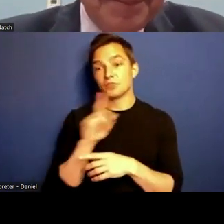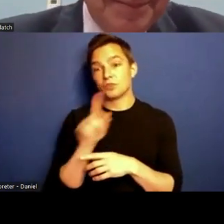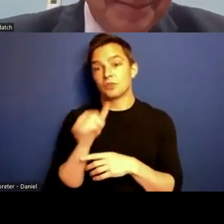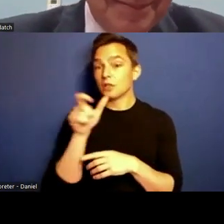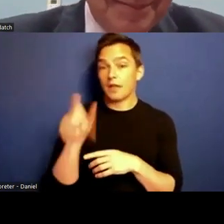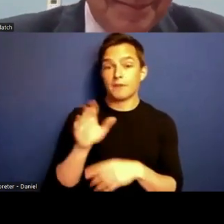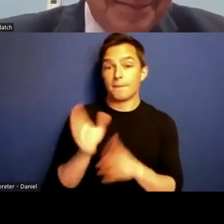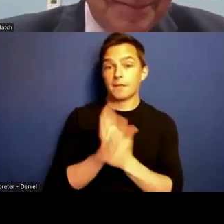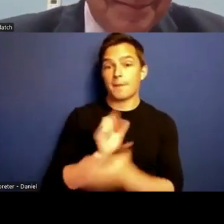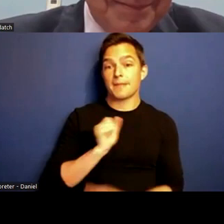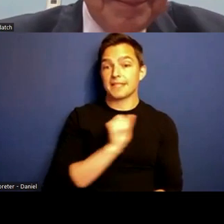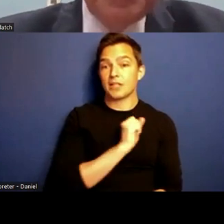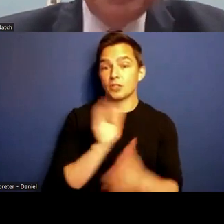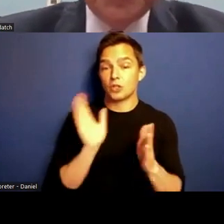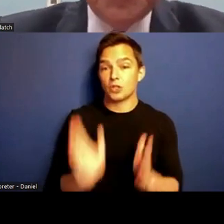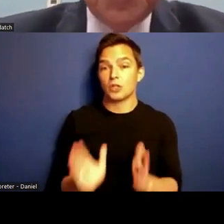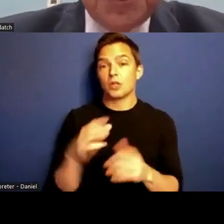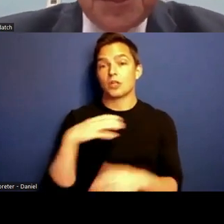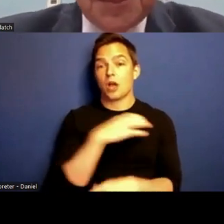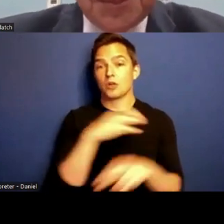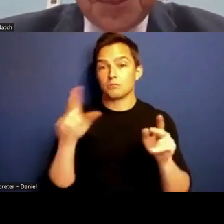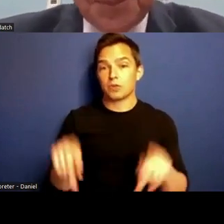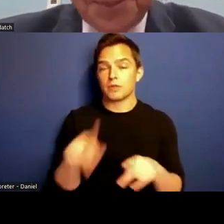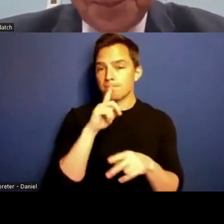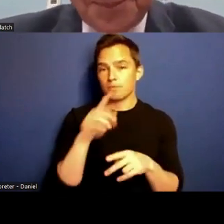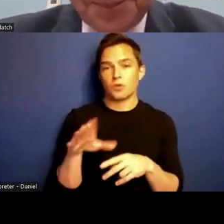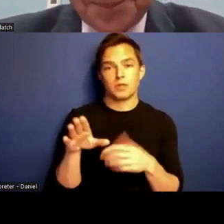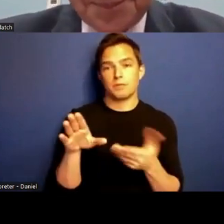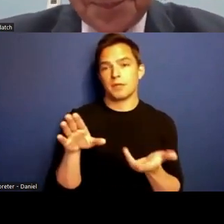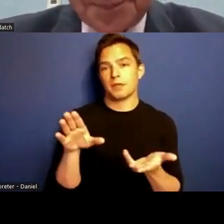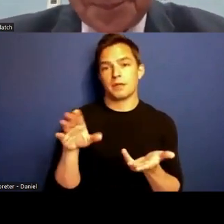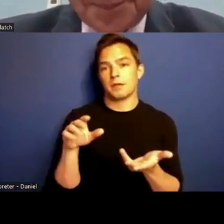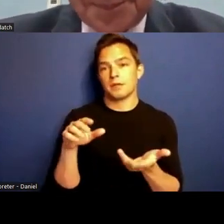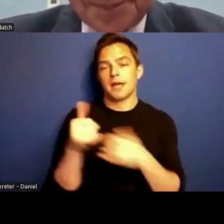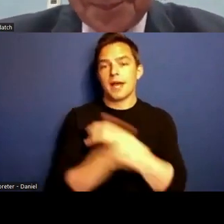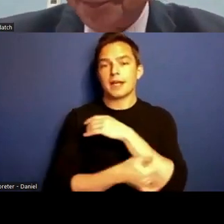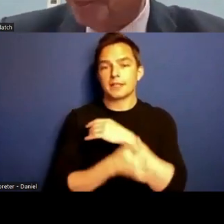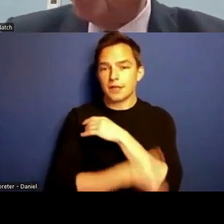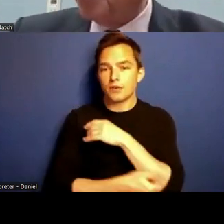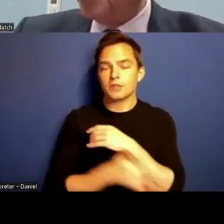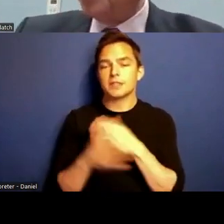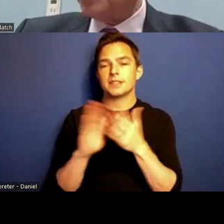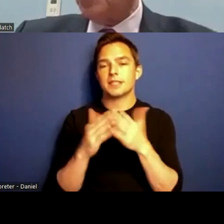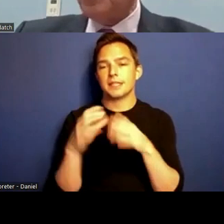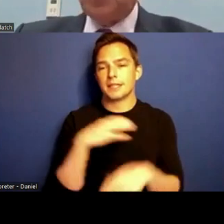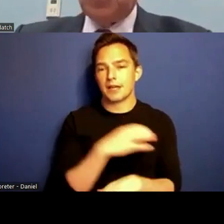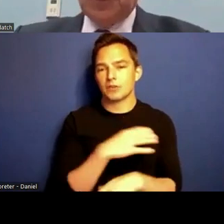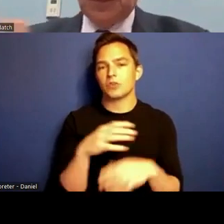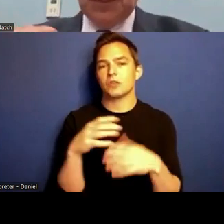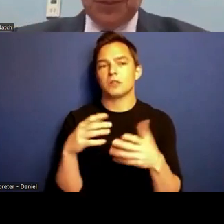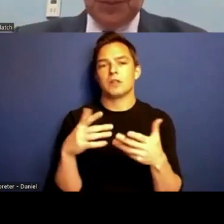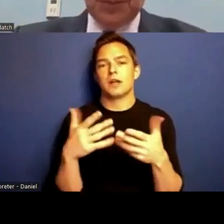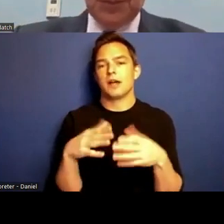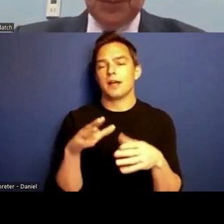or a congressman. You can be a board of aldermen. You can be a county council or city council. You can be a